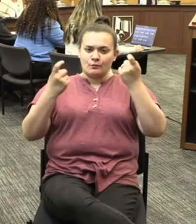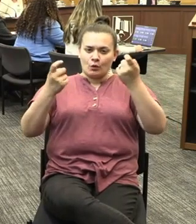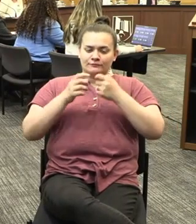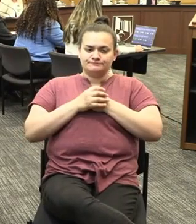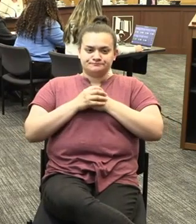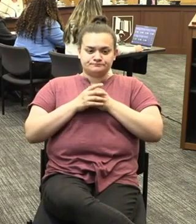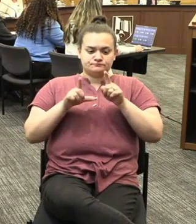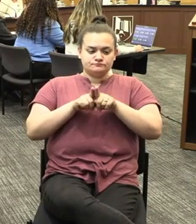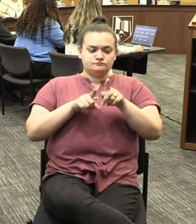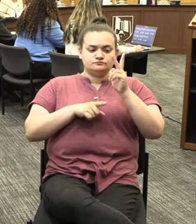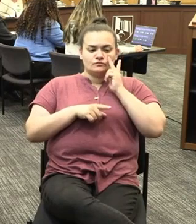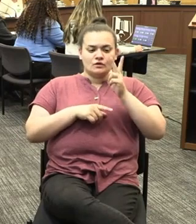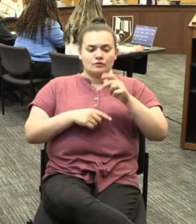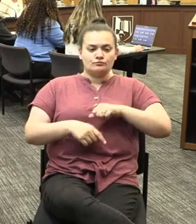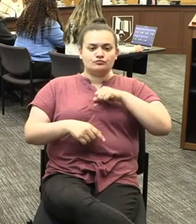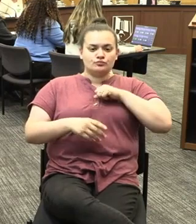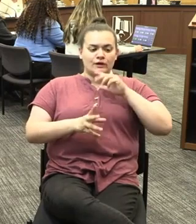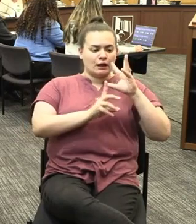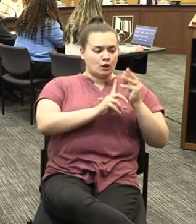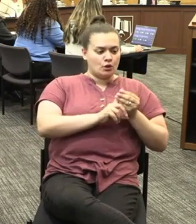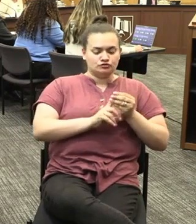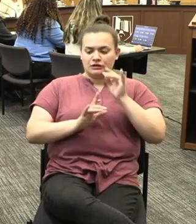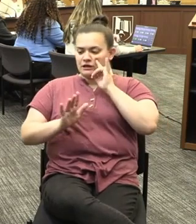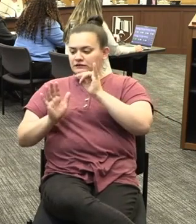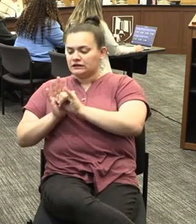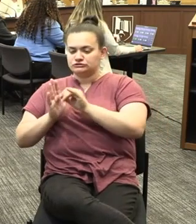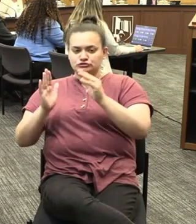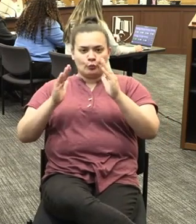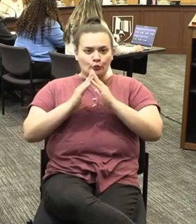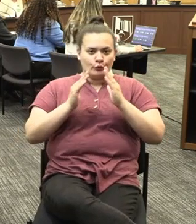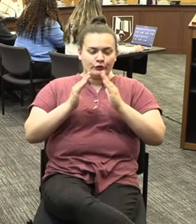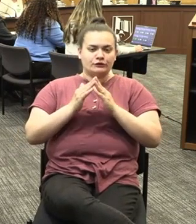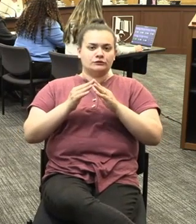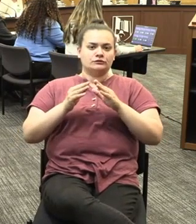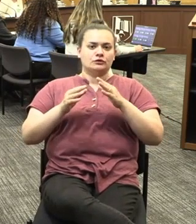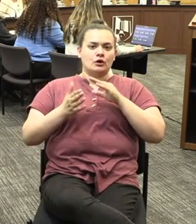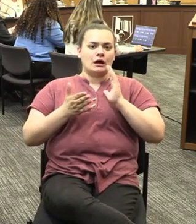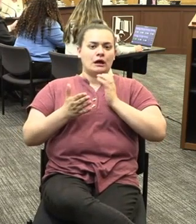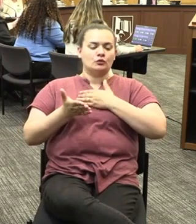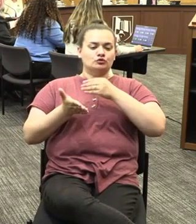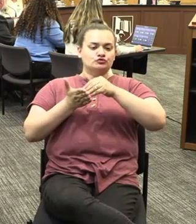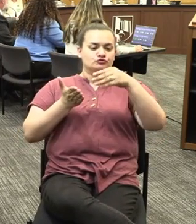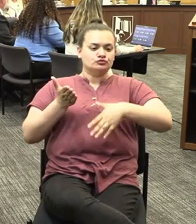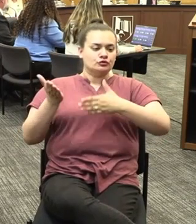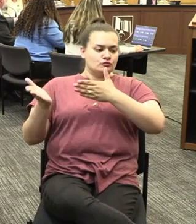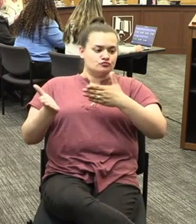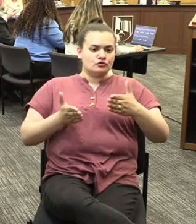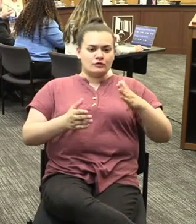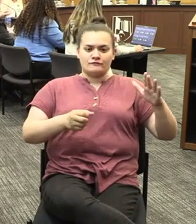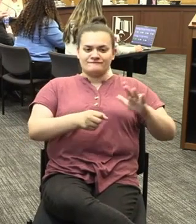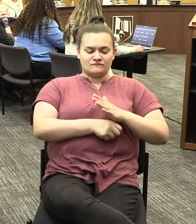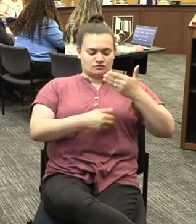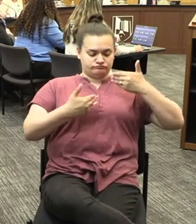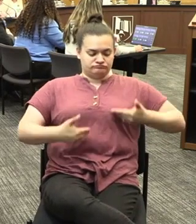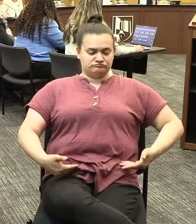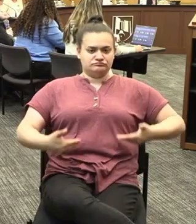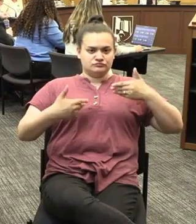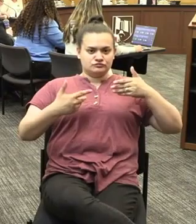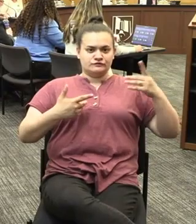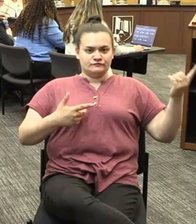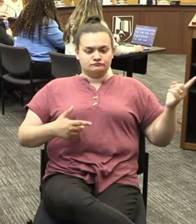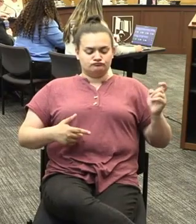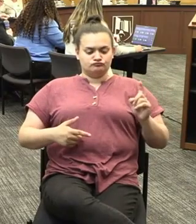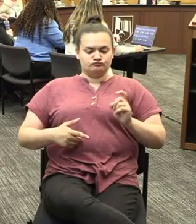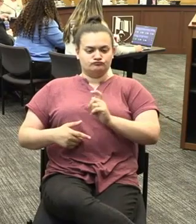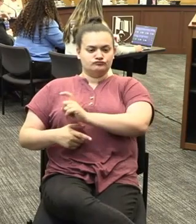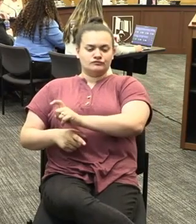I also saw pride in culture, identity, and community. Our students brought their full selves to the stage, and that is